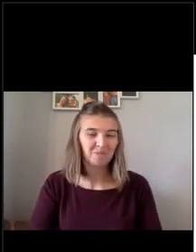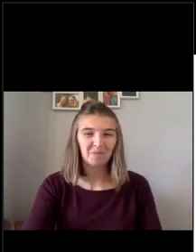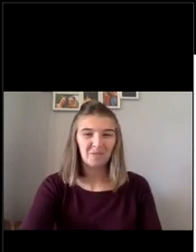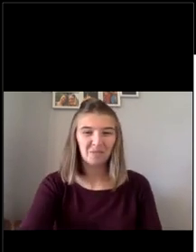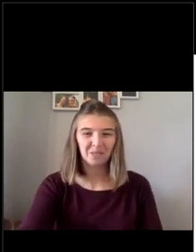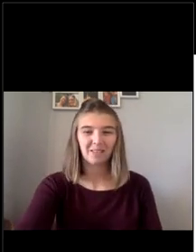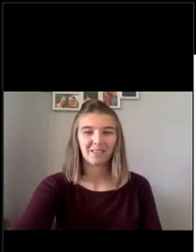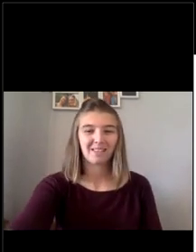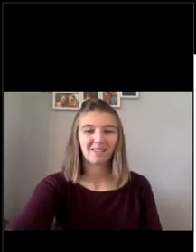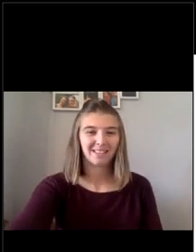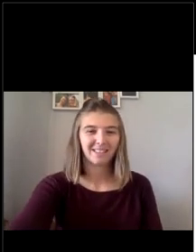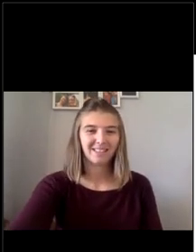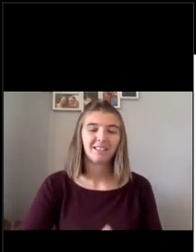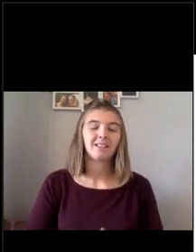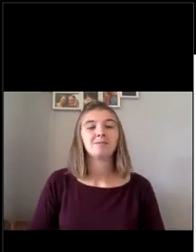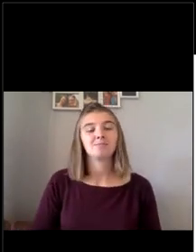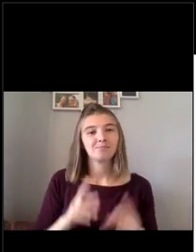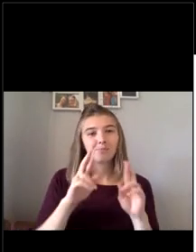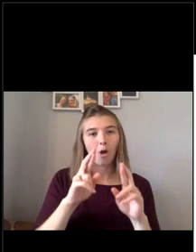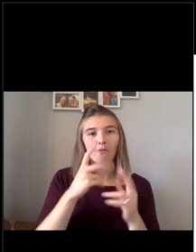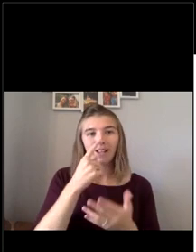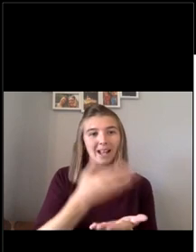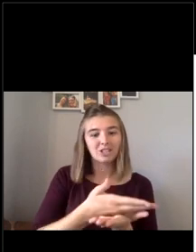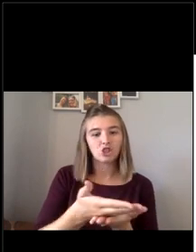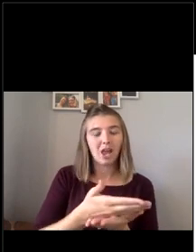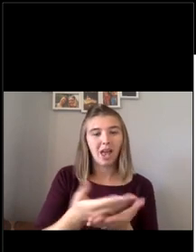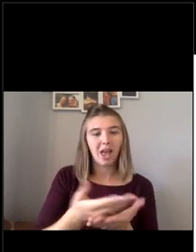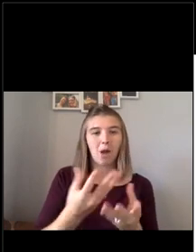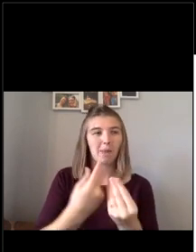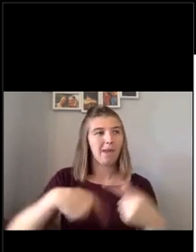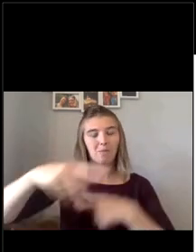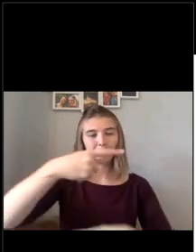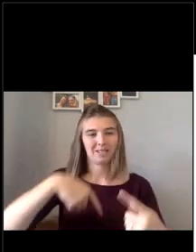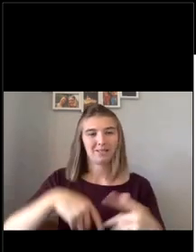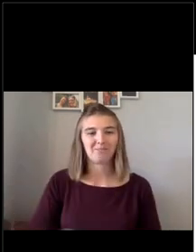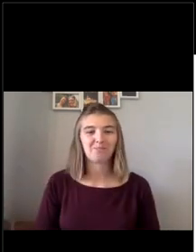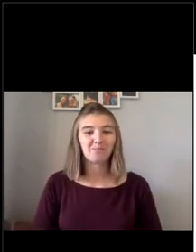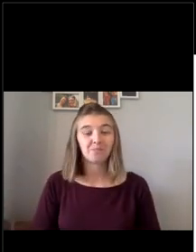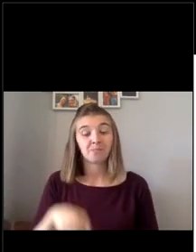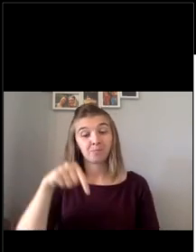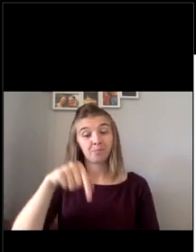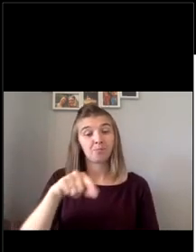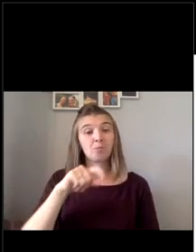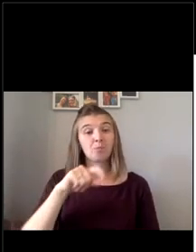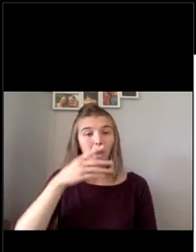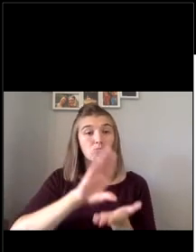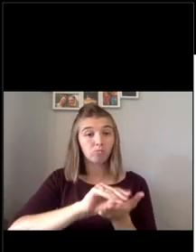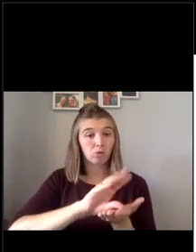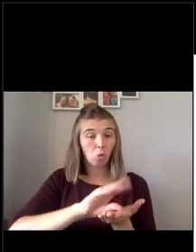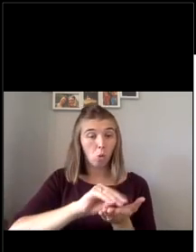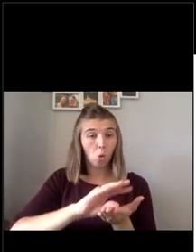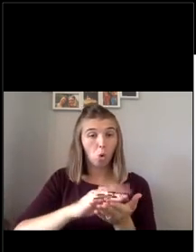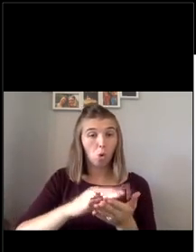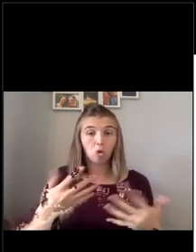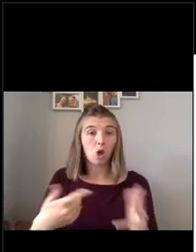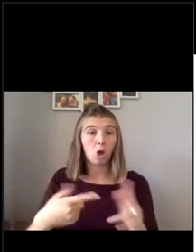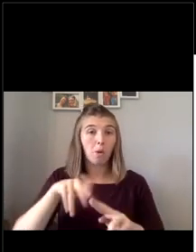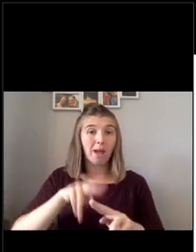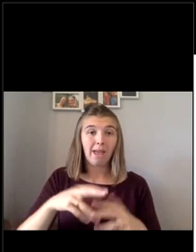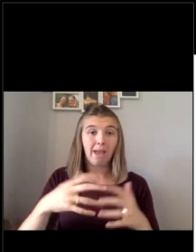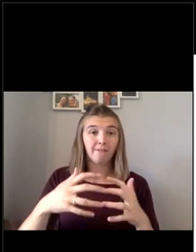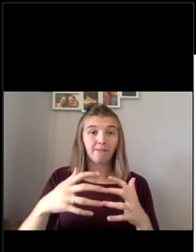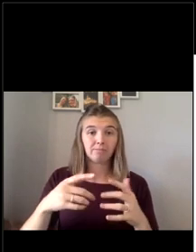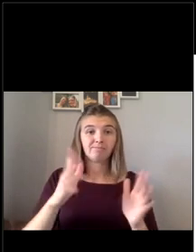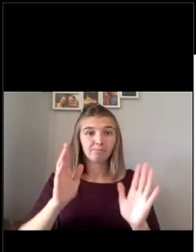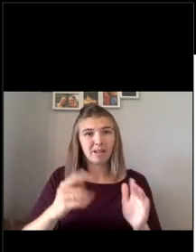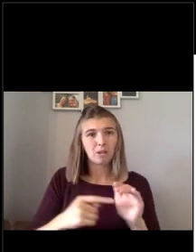box, and we'll be able to share that with the rest of the audience. This is being recorded, so if you miss any part of this, if you have to